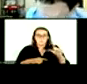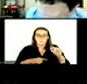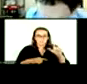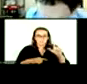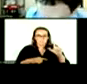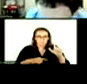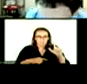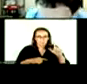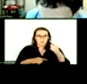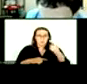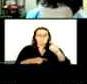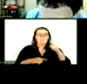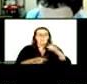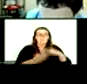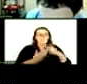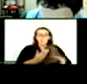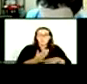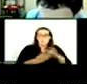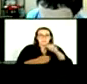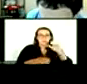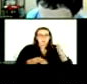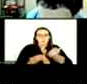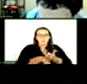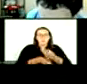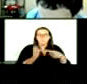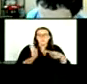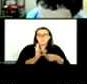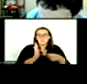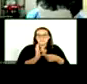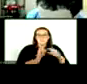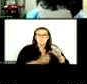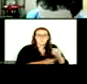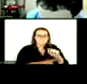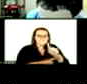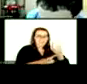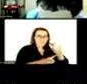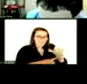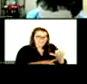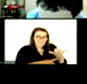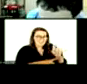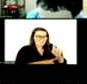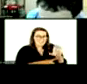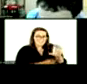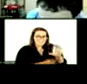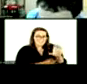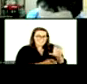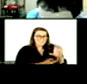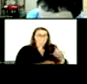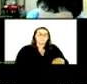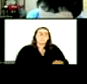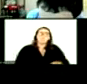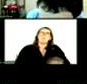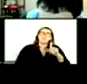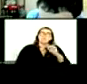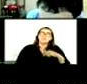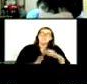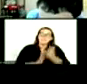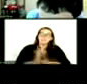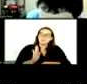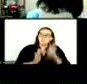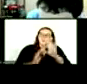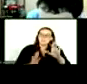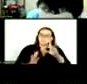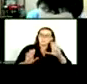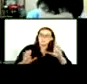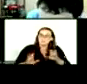in effect, such as Stay DC, making those provisions moot. Specifically, the legislation will do the following. First, it extends